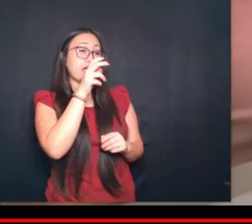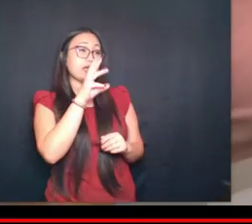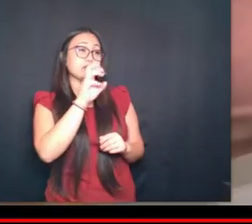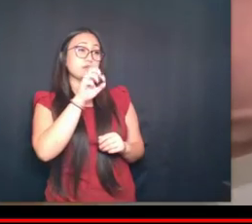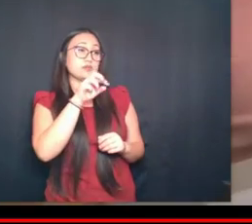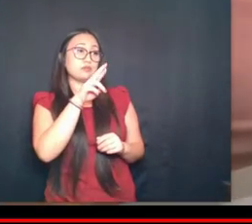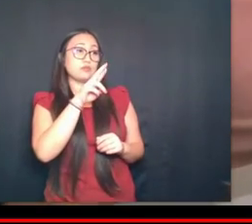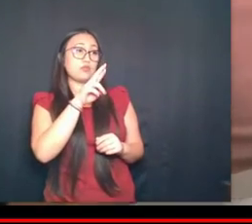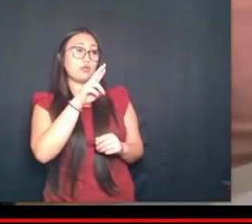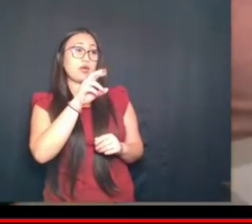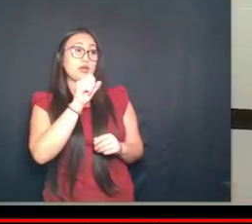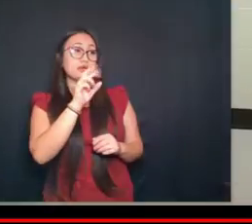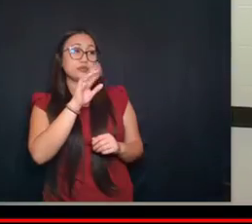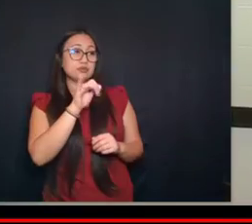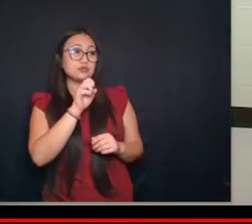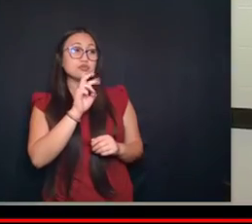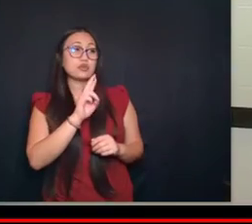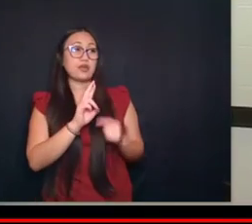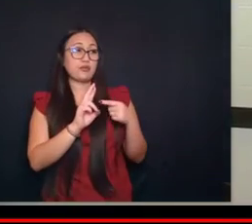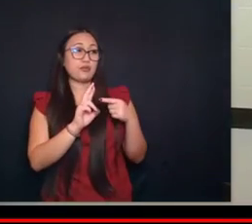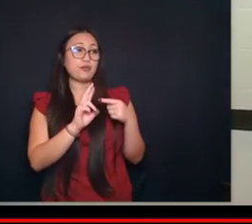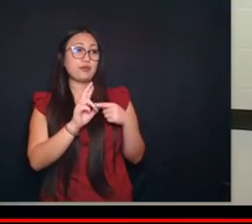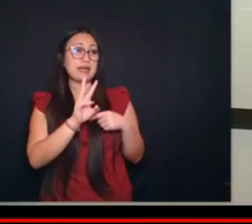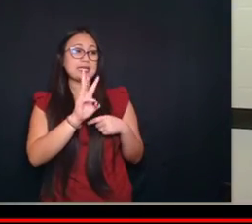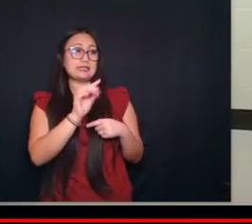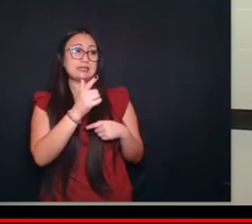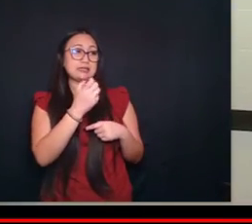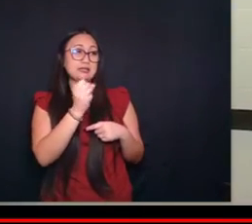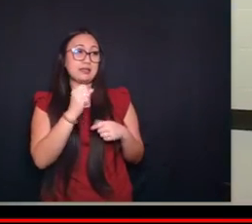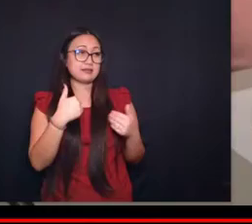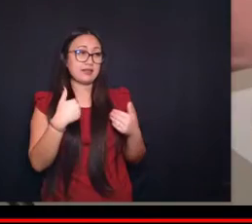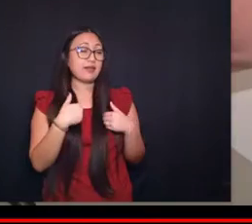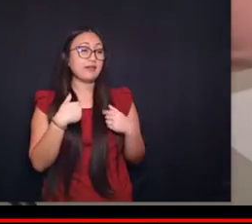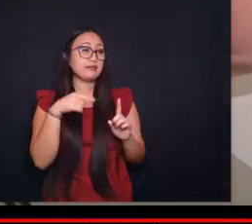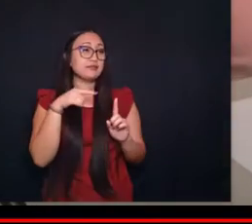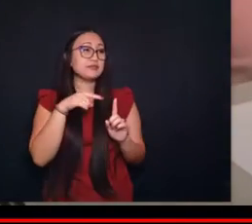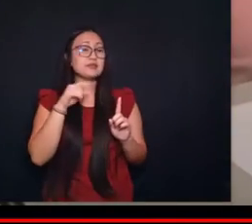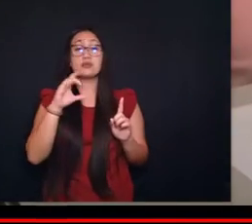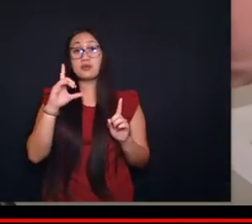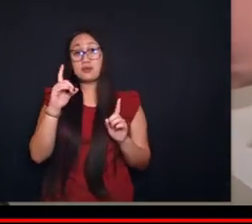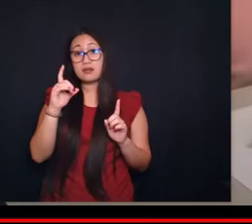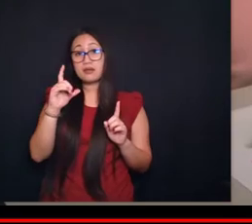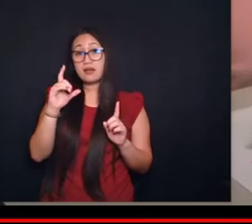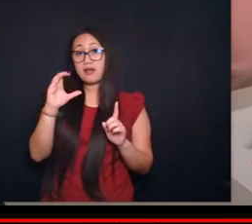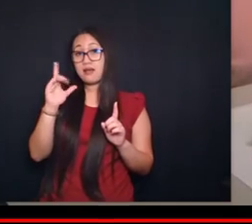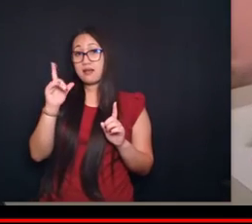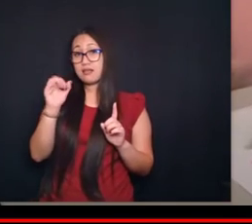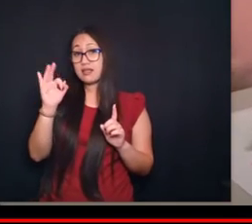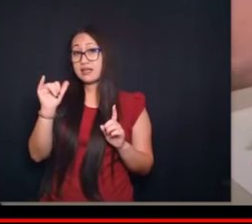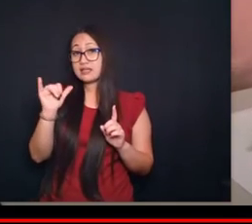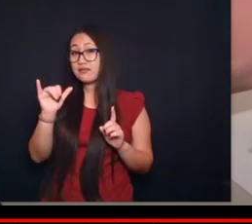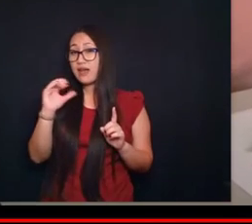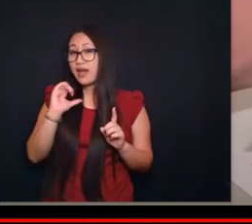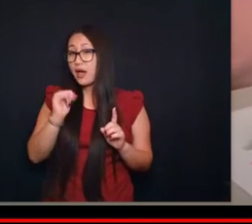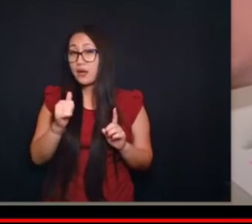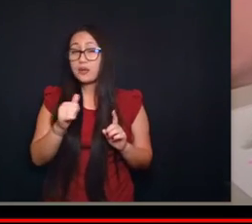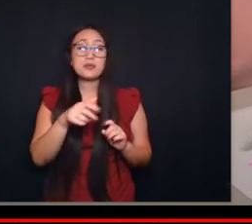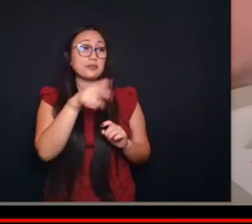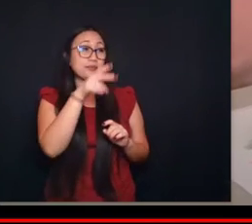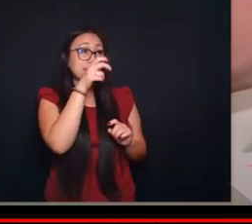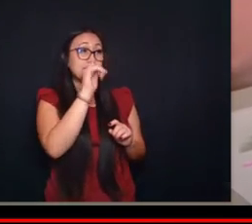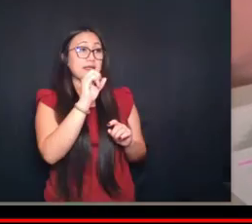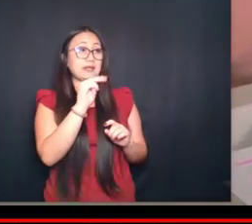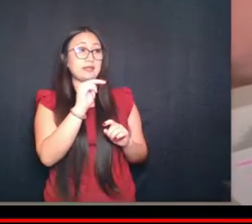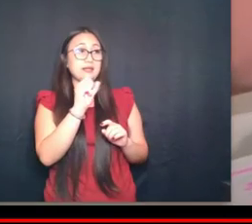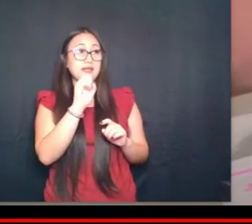strider has 6 legs. So, how would you classify it? It is a what? An insect? It is an insect. We had to work